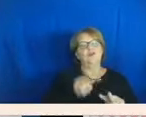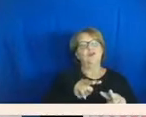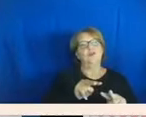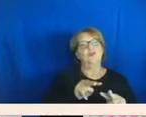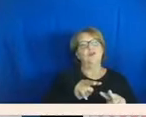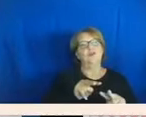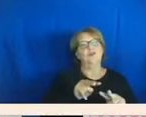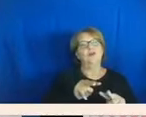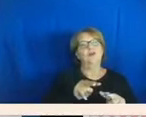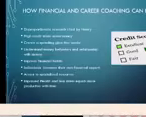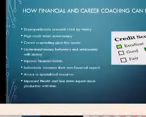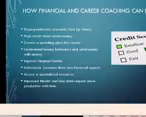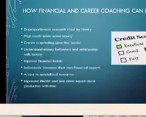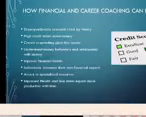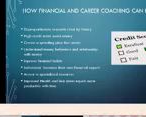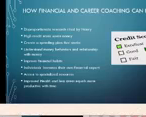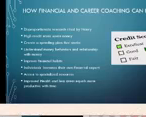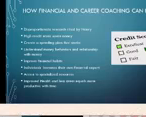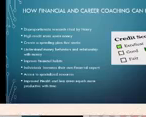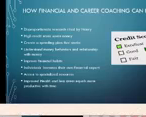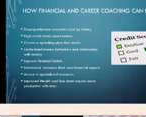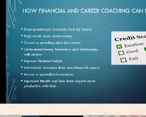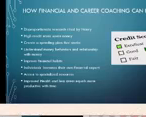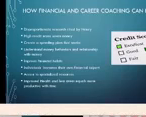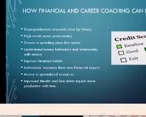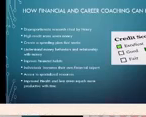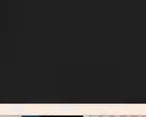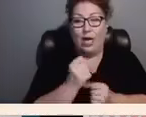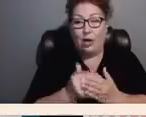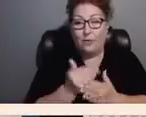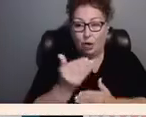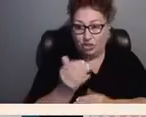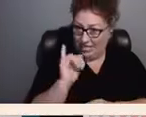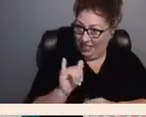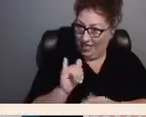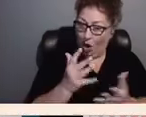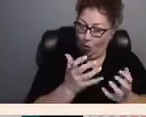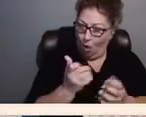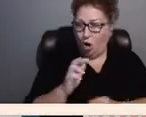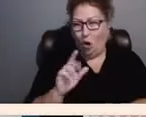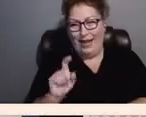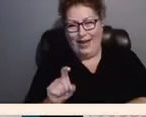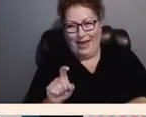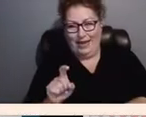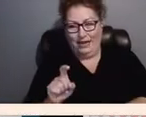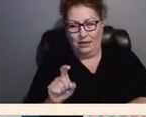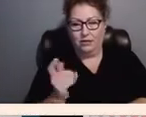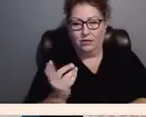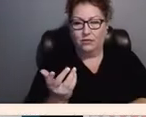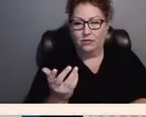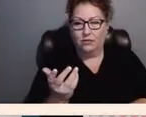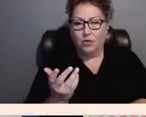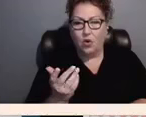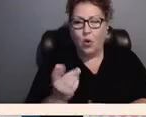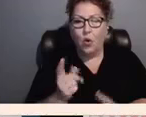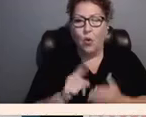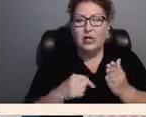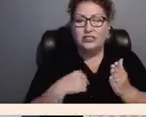look and think about, when you're making a purchase, is that a want or a need? What's my